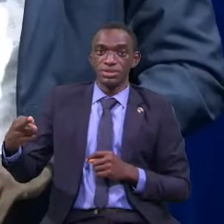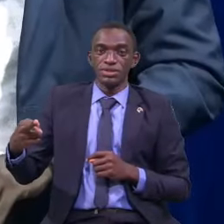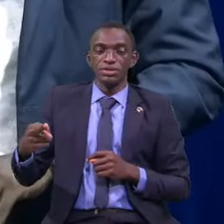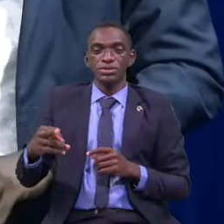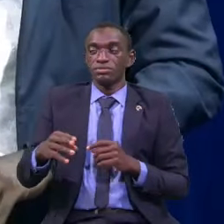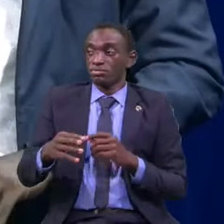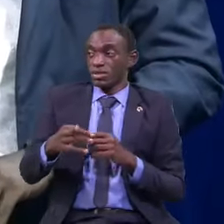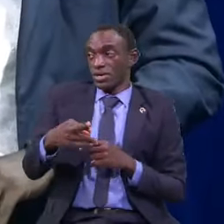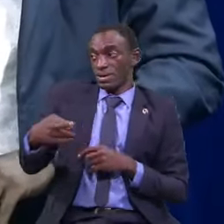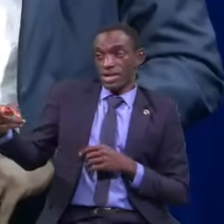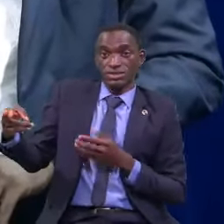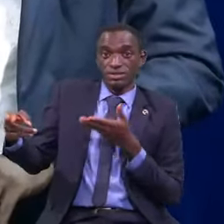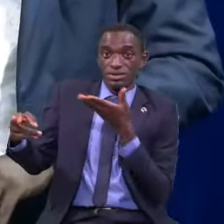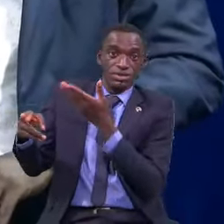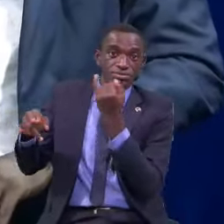Extreme right.